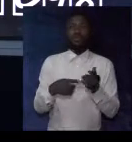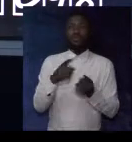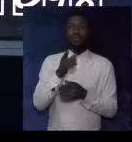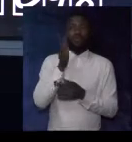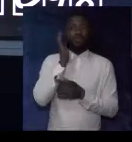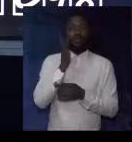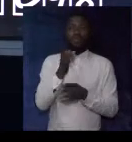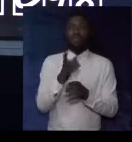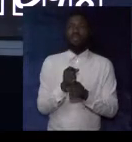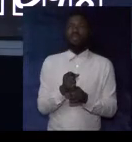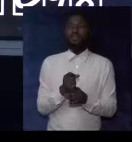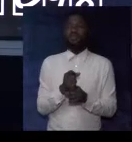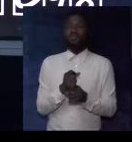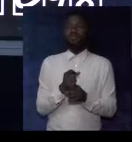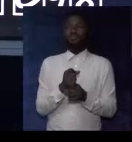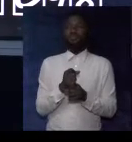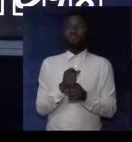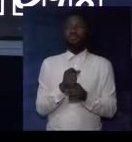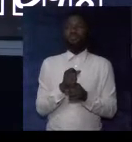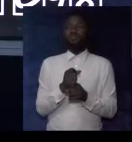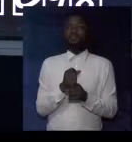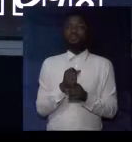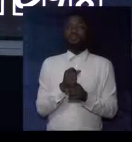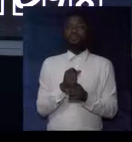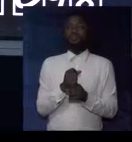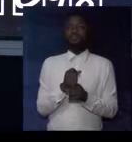will get. Let me write it out for you.